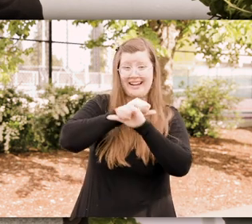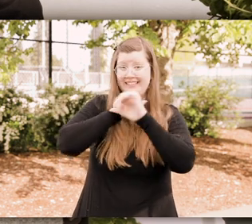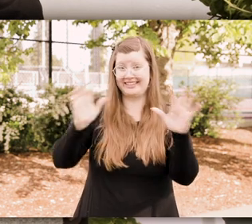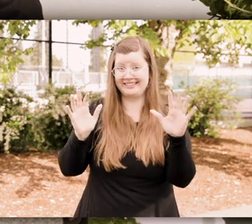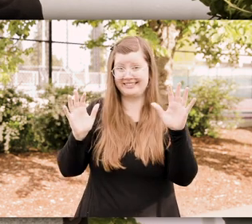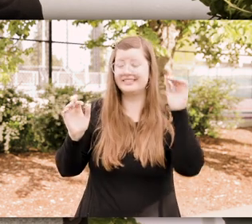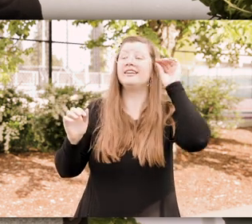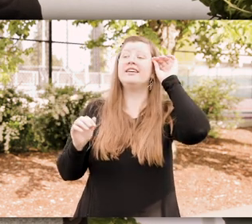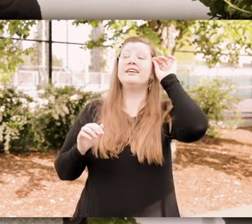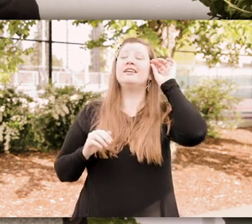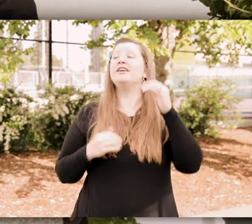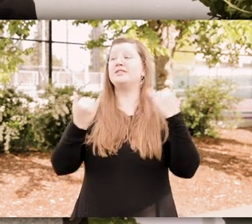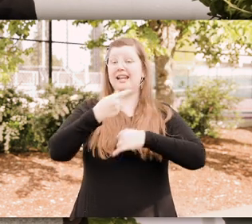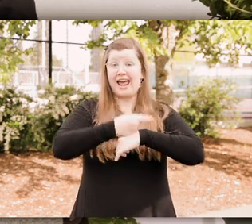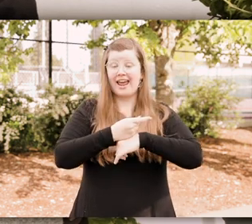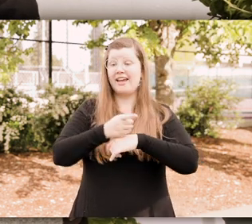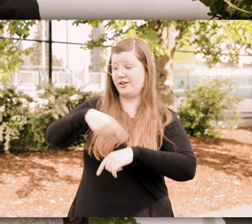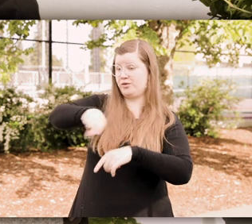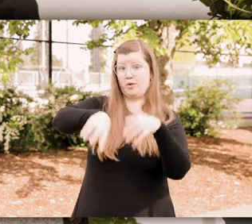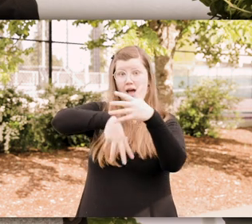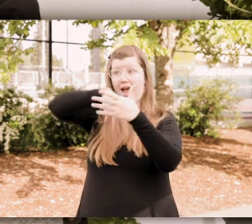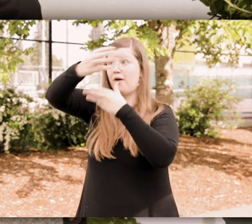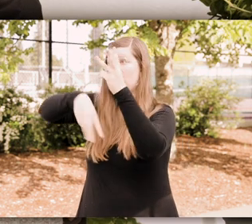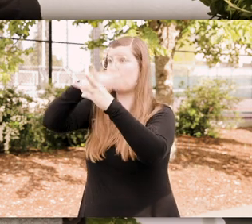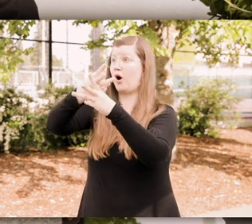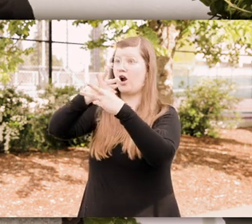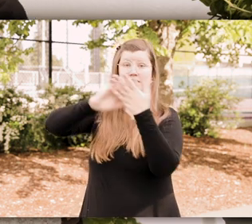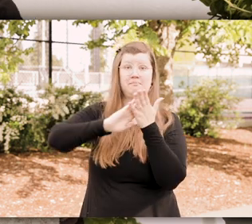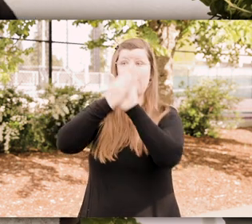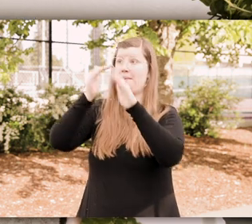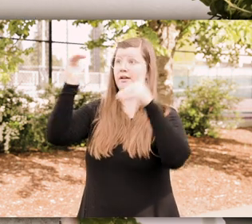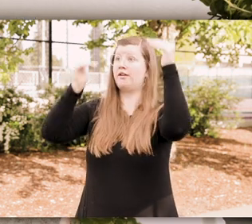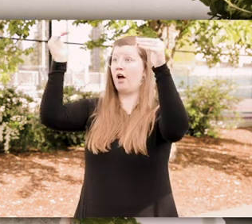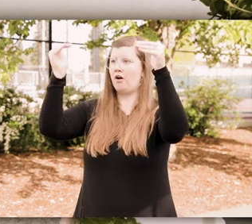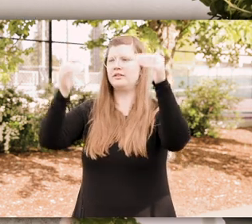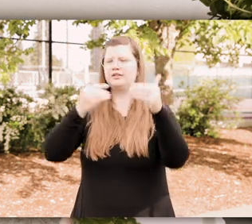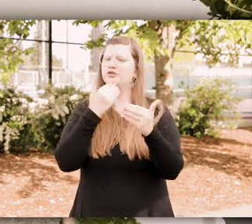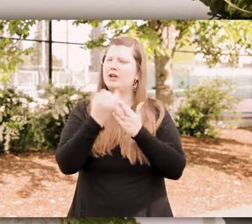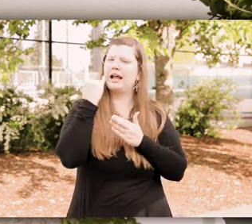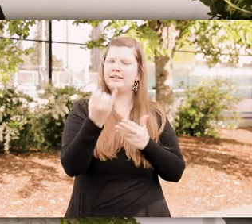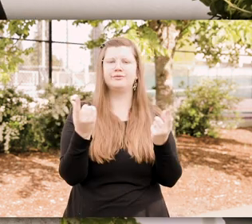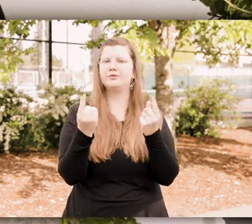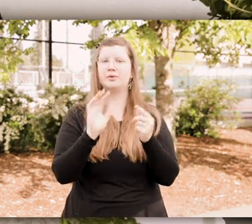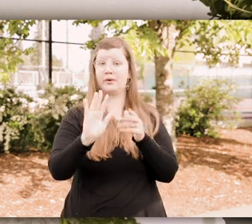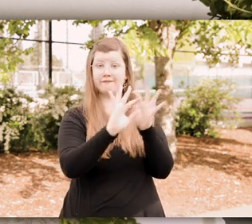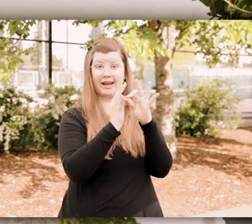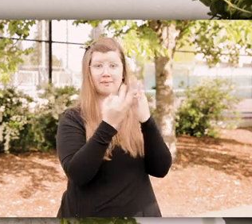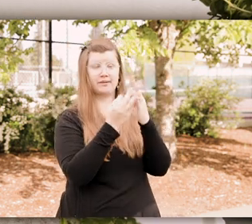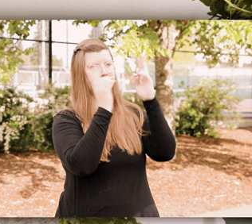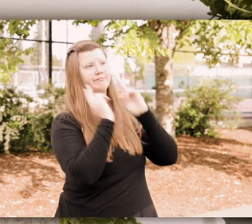some respect and appreciation. Your parent or parents have gone through life before you and have shown you the